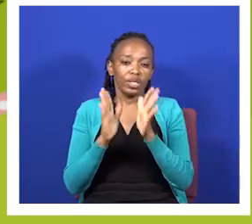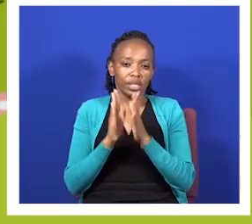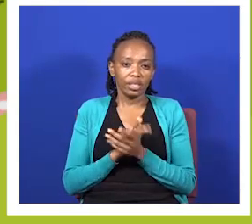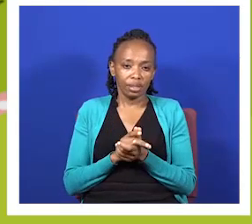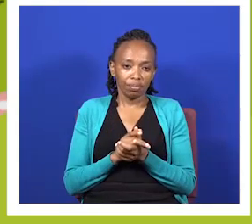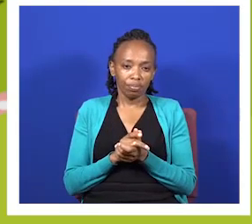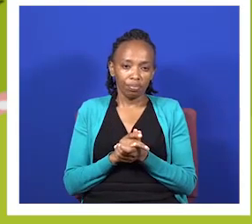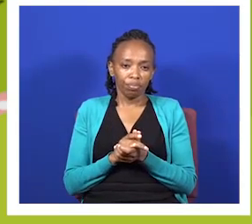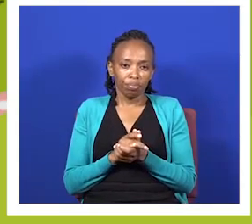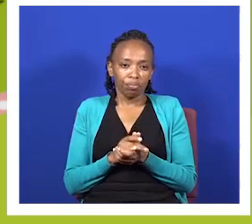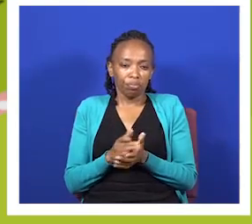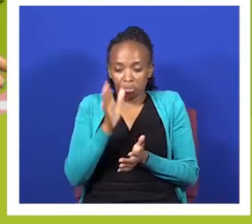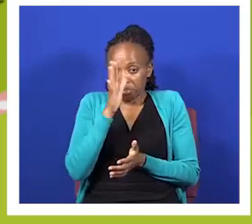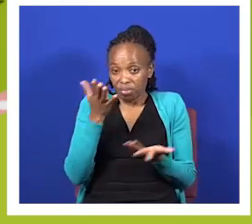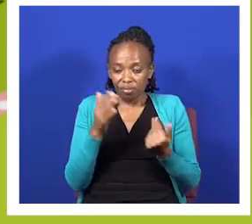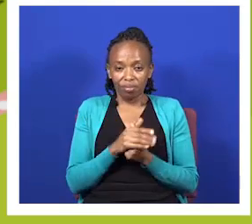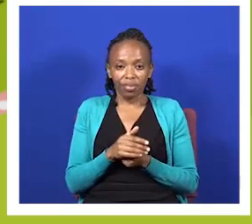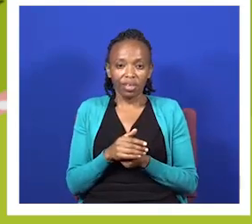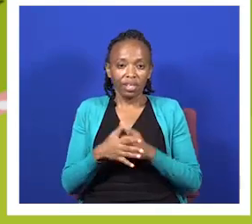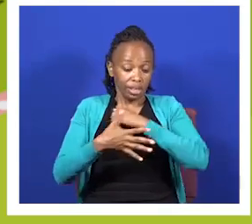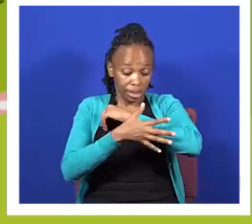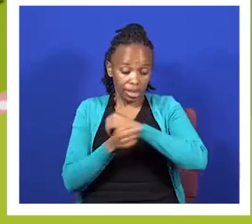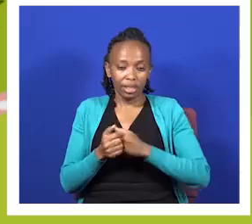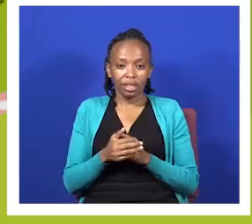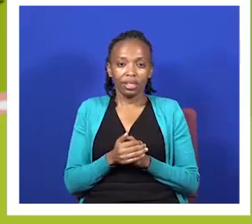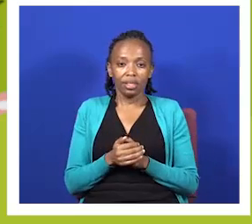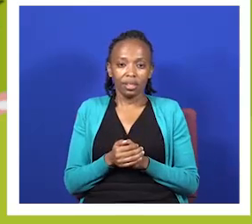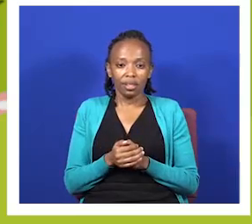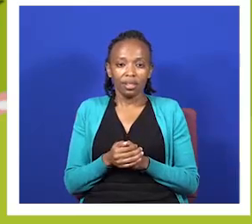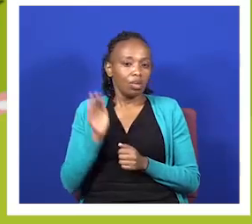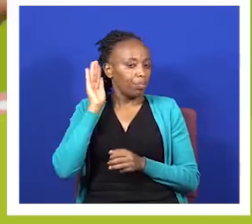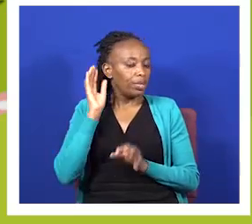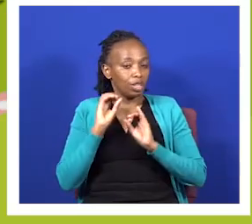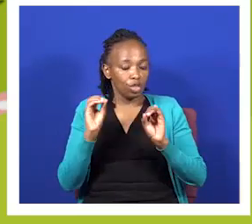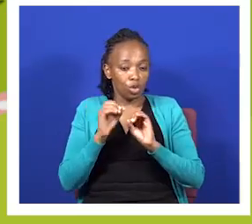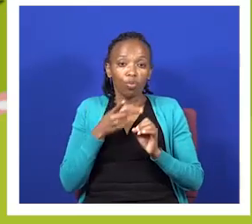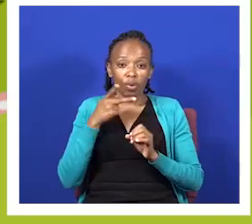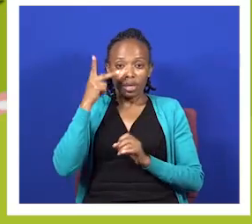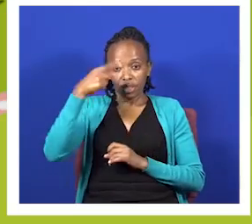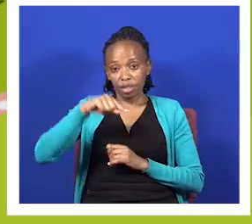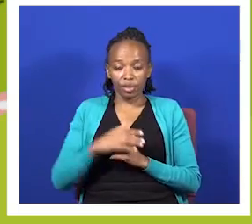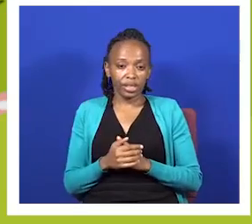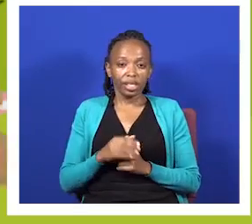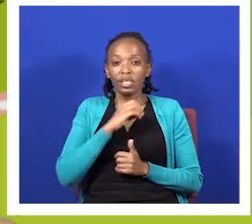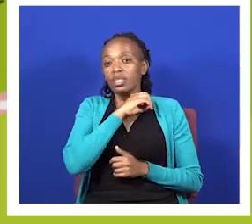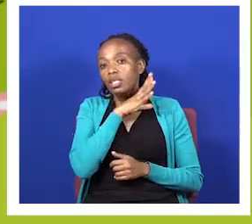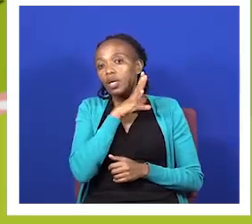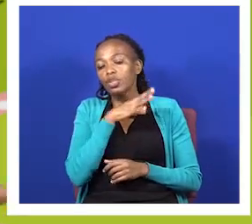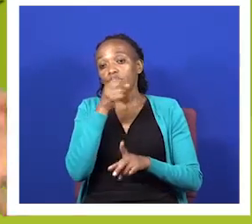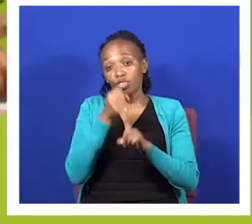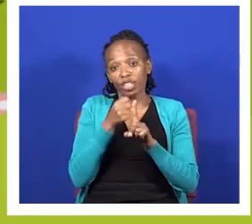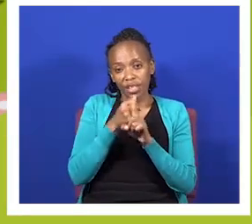ways, like lying, stealing, disobedient to our parents,